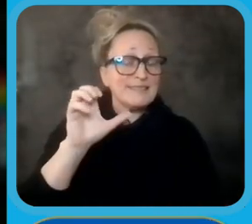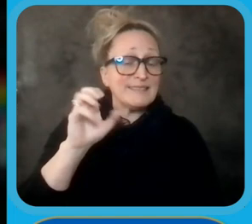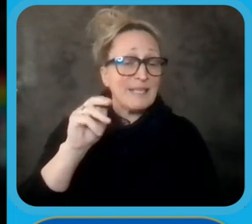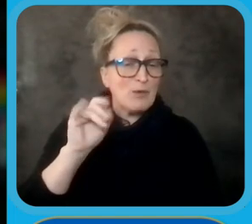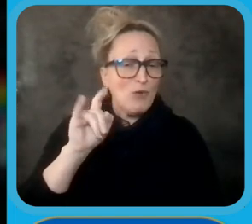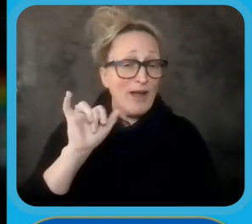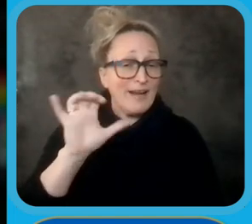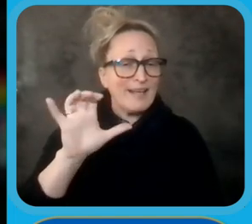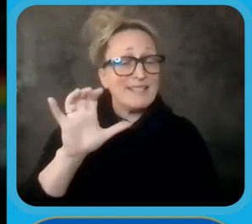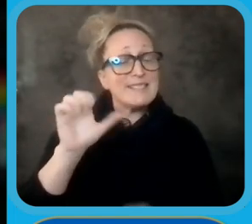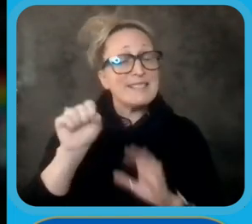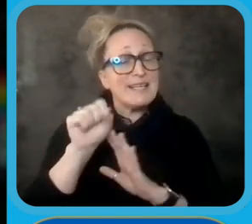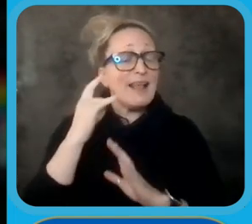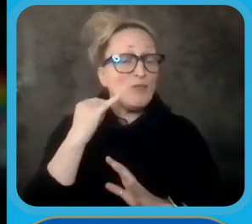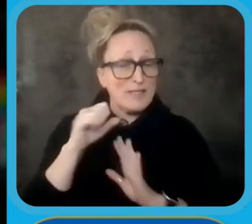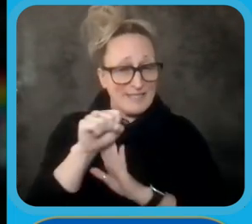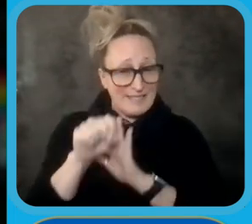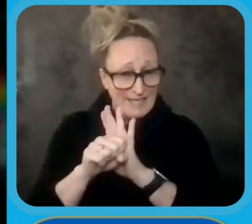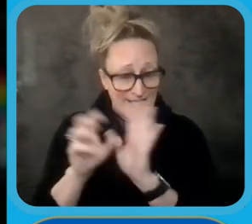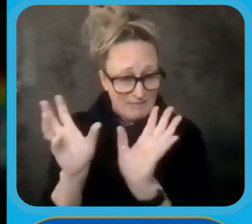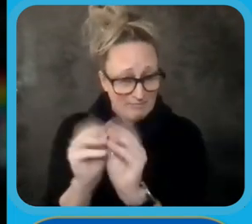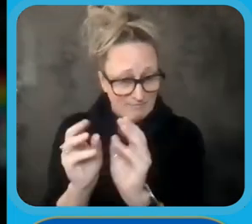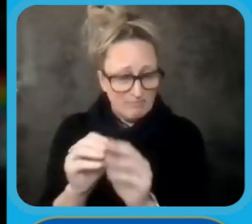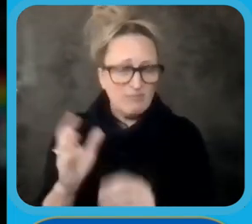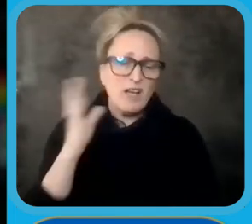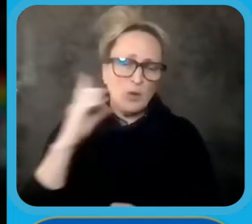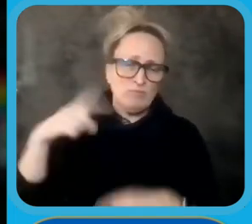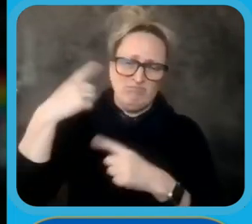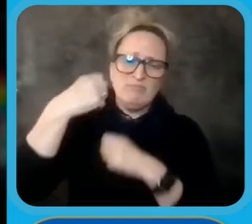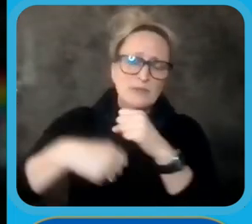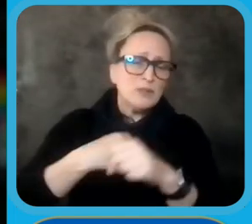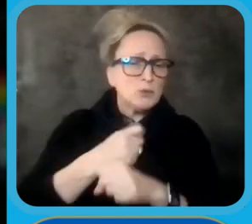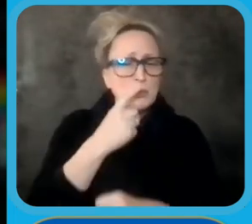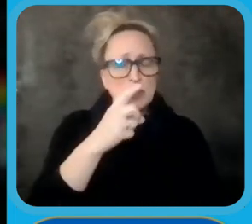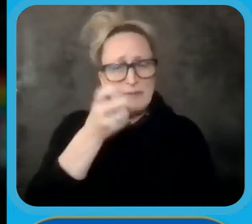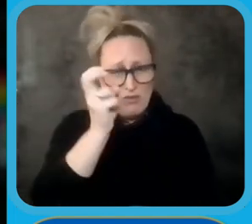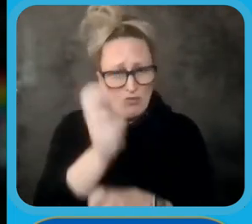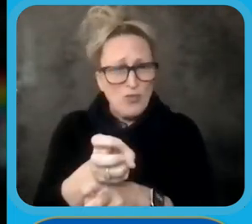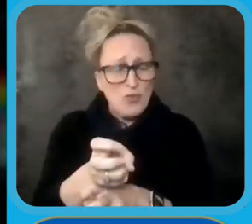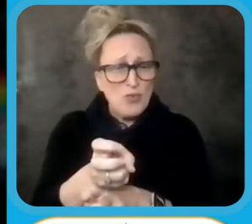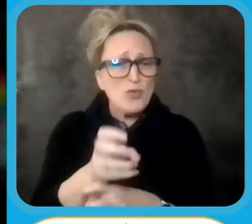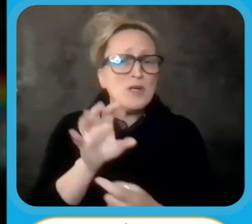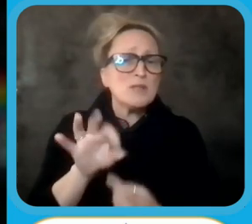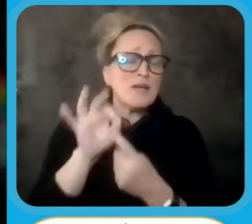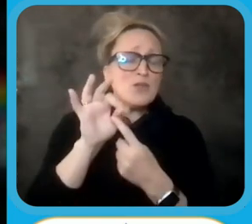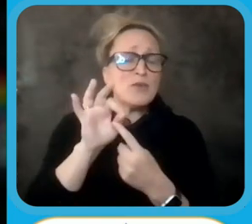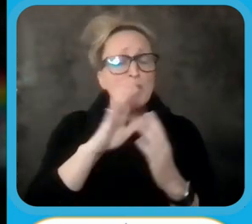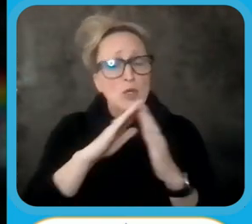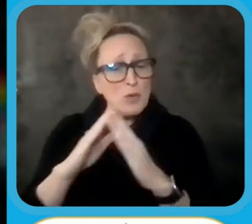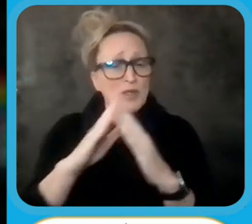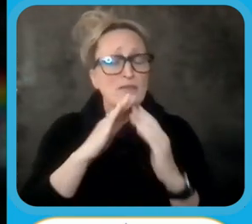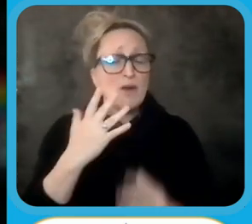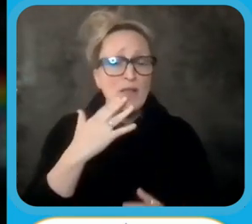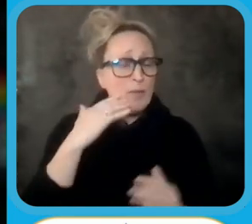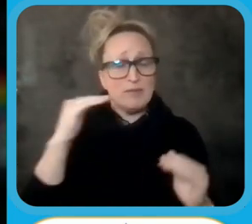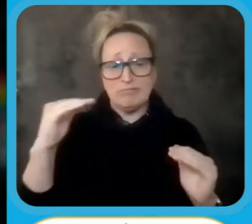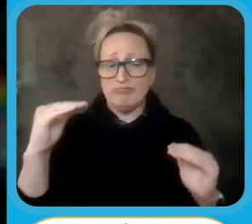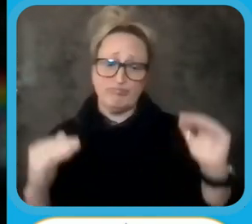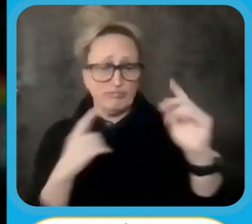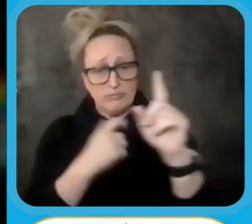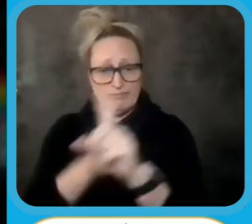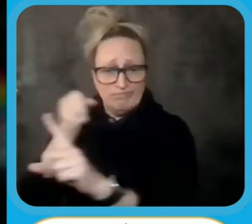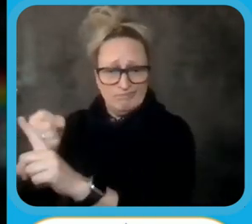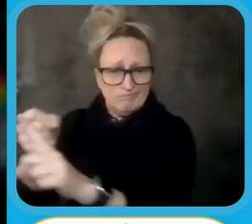Convention. I know that the past year has been hard on everyone, especially communities of color that have been disproportionately impacted